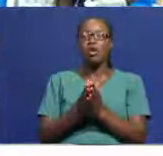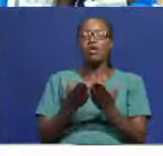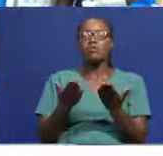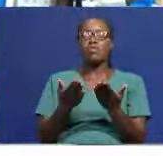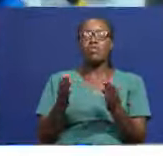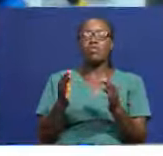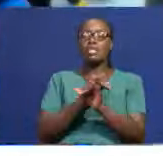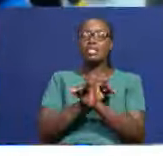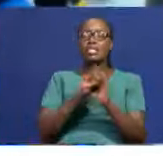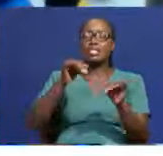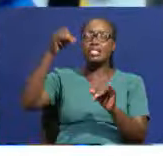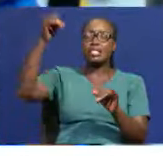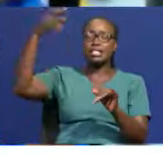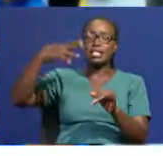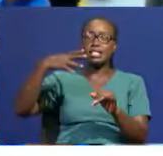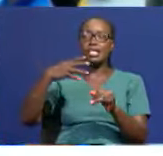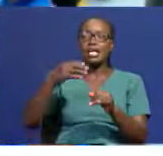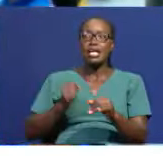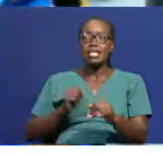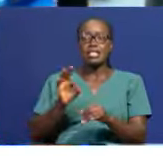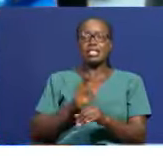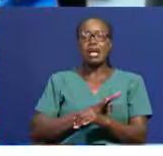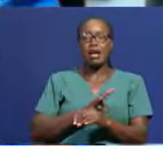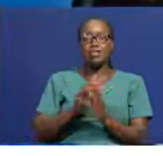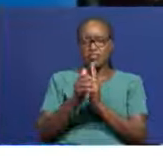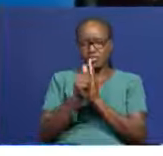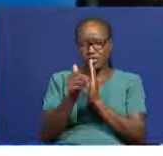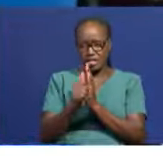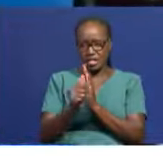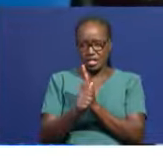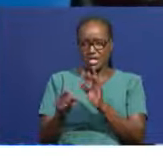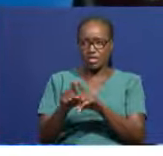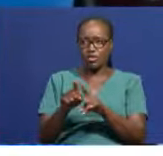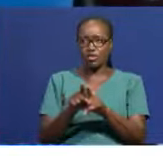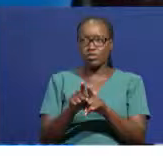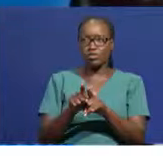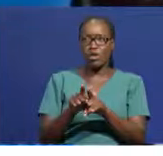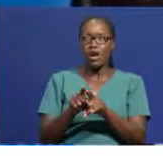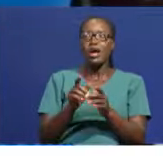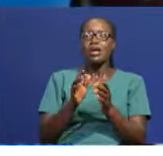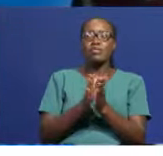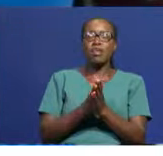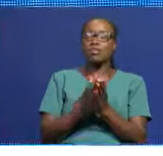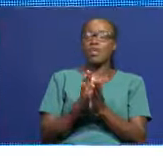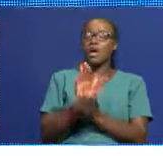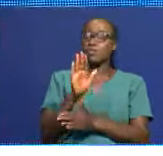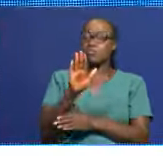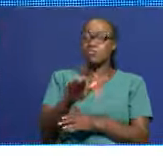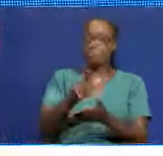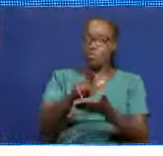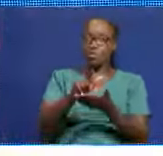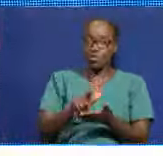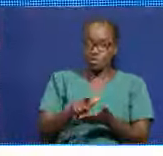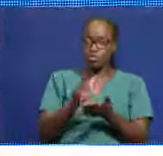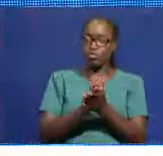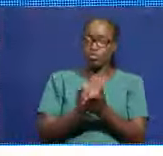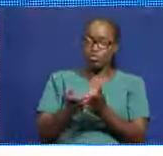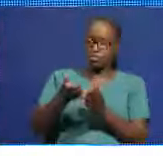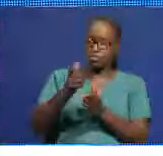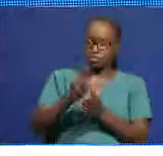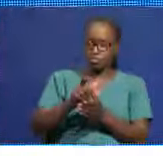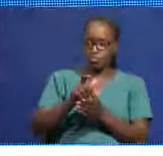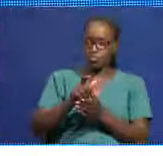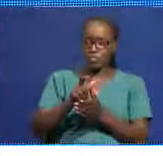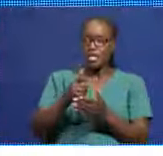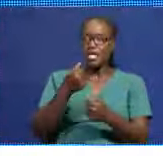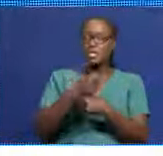kawi safi, wafanyakazi wenye ujuzi pamoja na mtaji unaopatikana wa kukuza biashara zao. The EPZ program has also